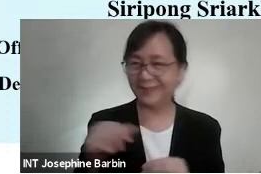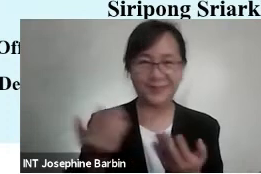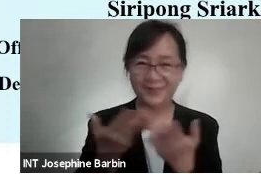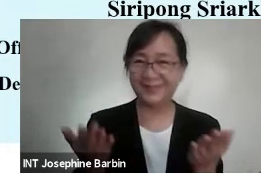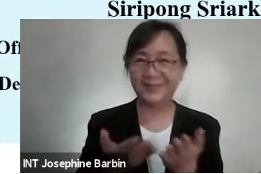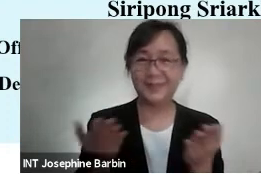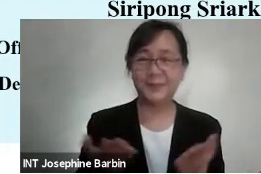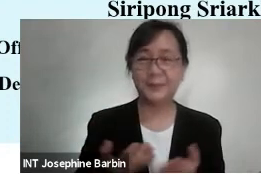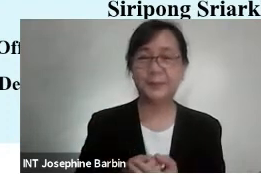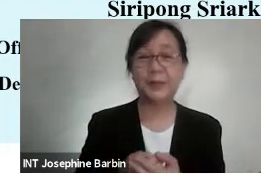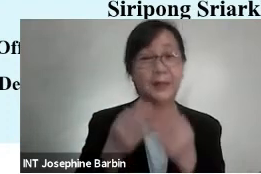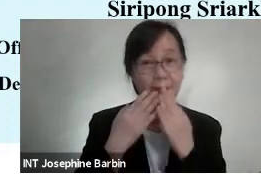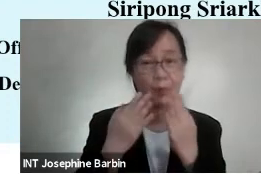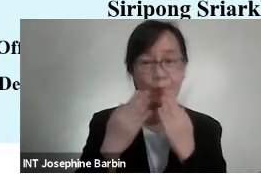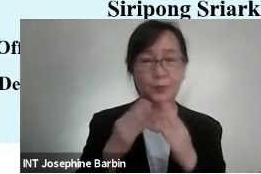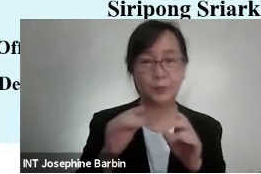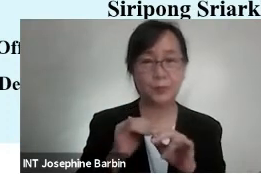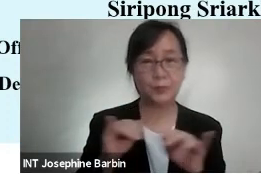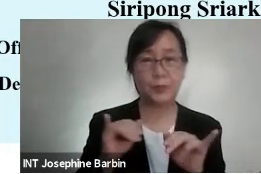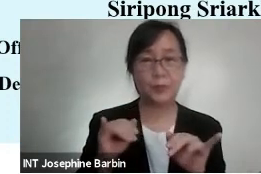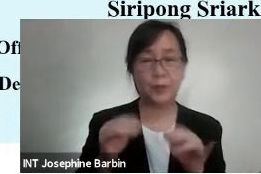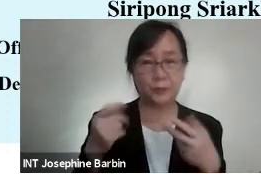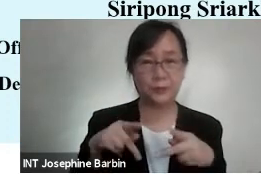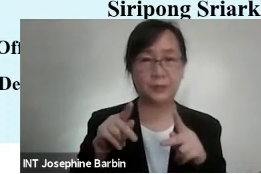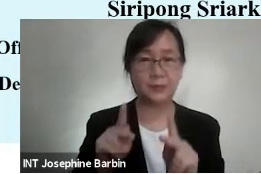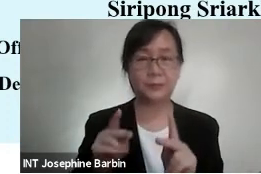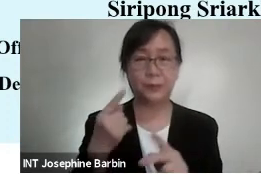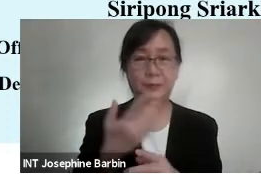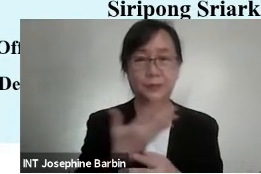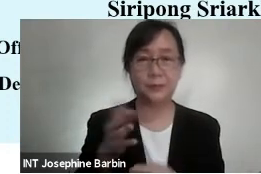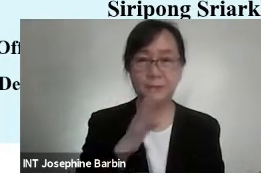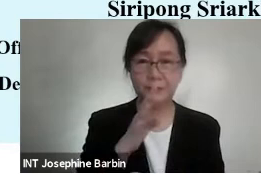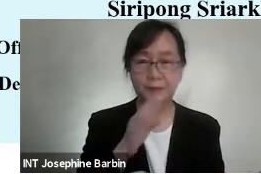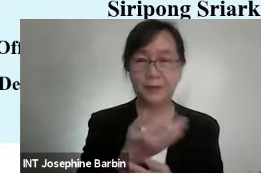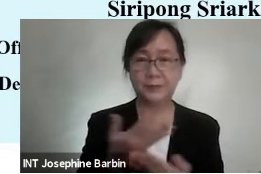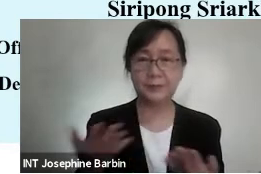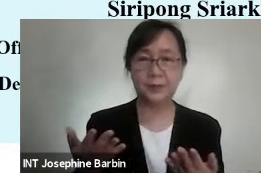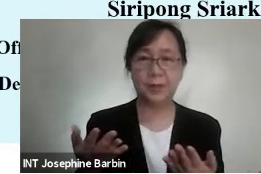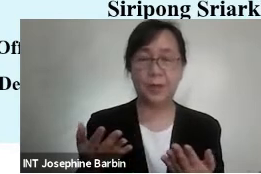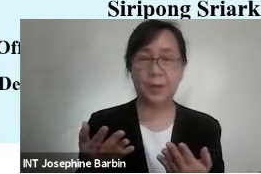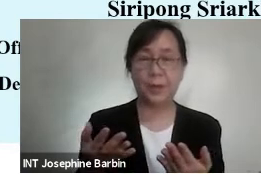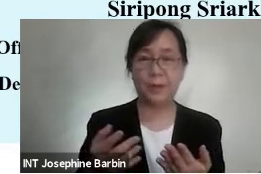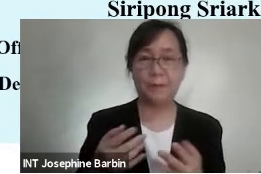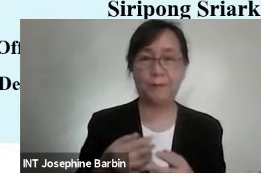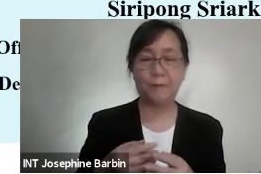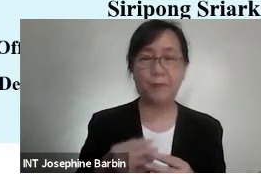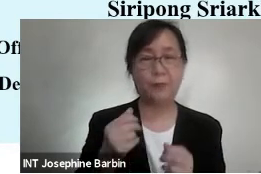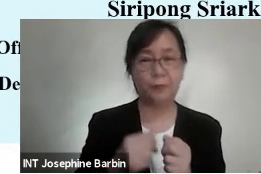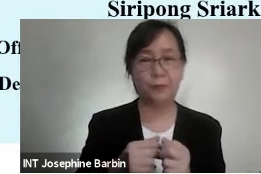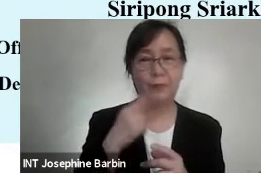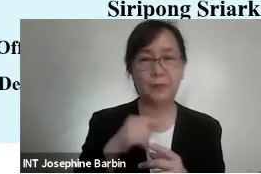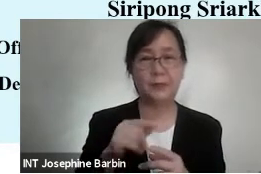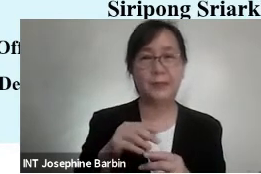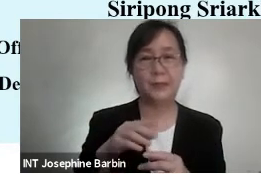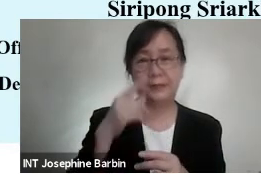So thank you also for the opportunity for me to speak on behalf of South Squad Thailand on the topic of